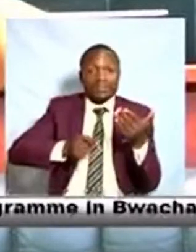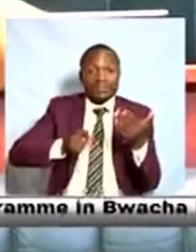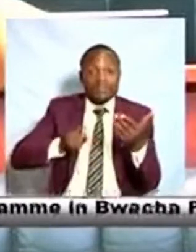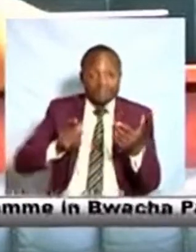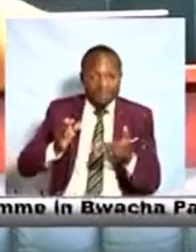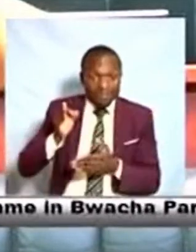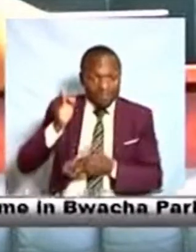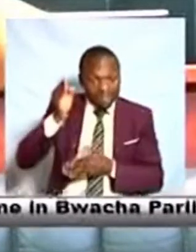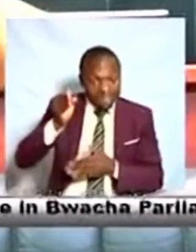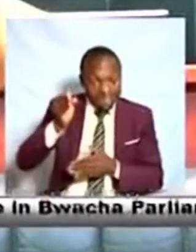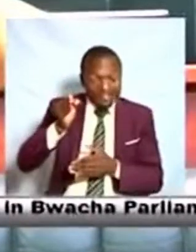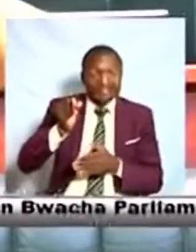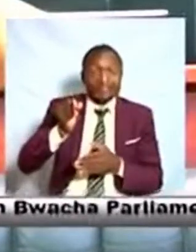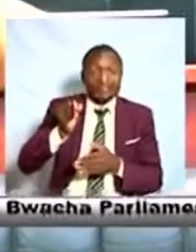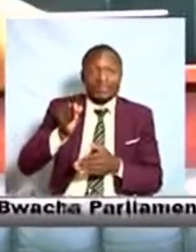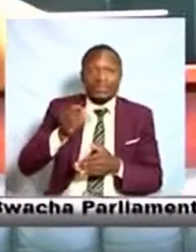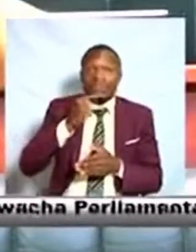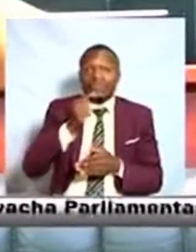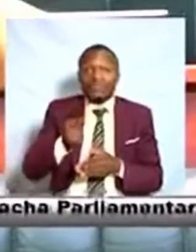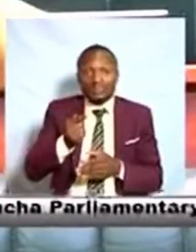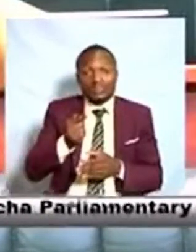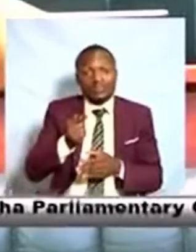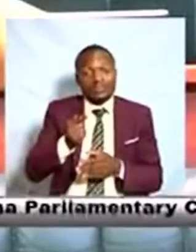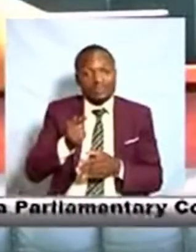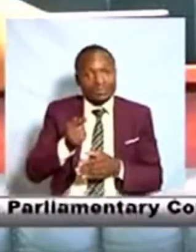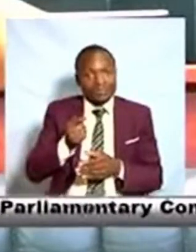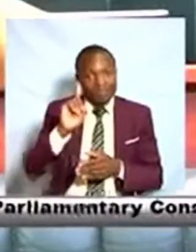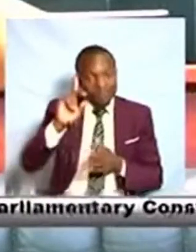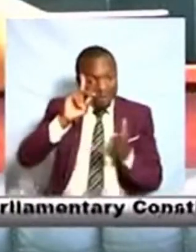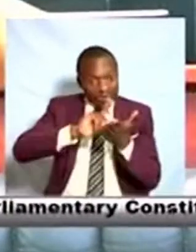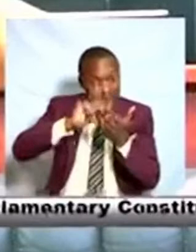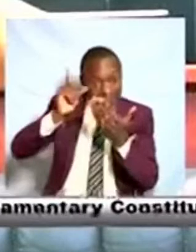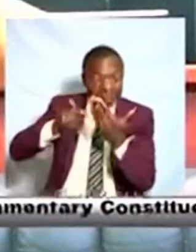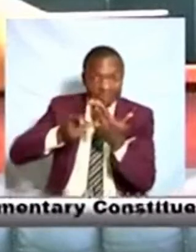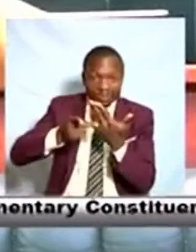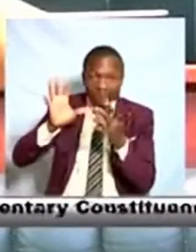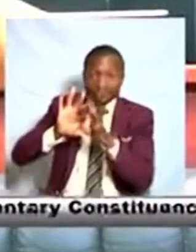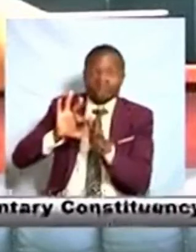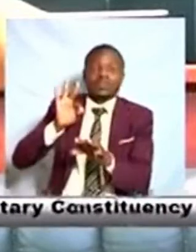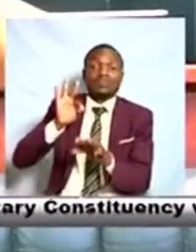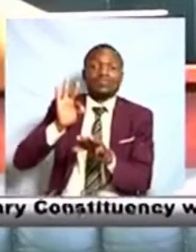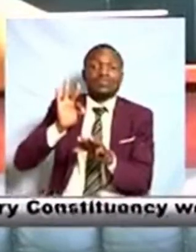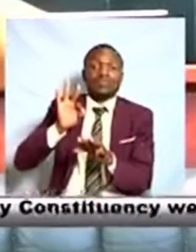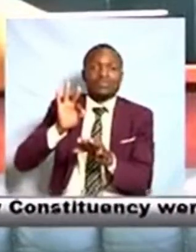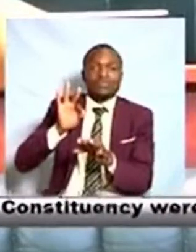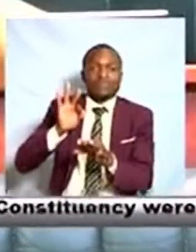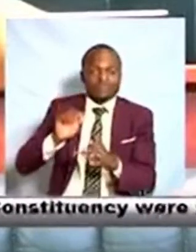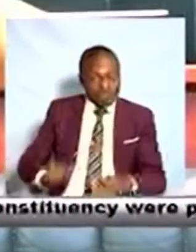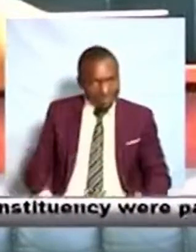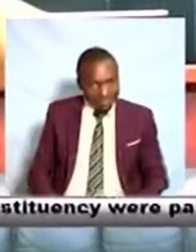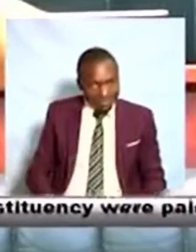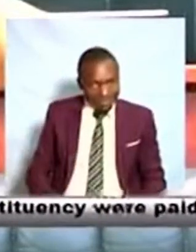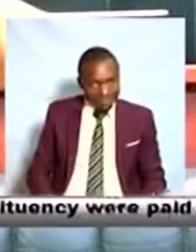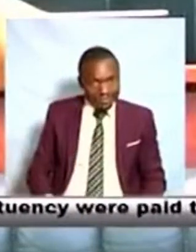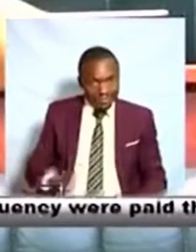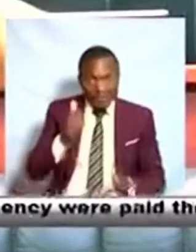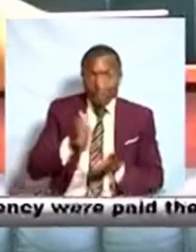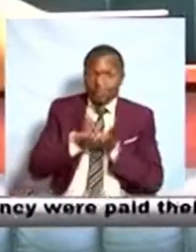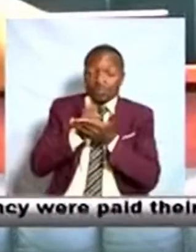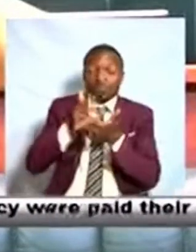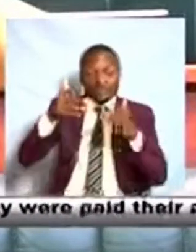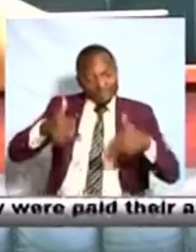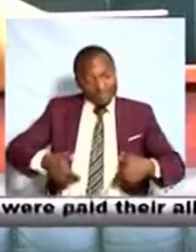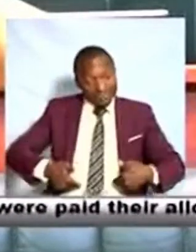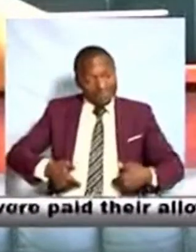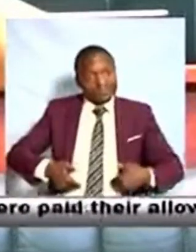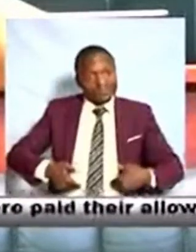Because I remember you saying that one of the programs you found to be helpful to the